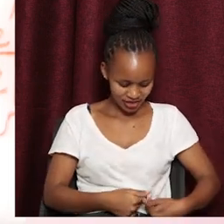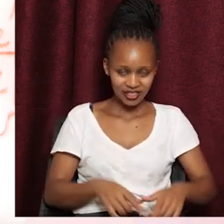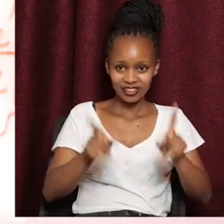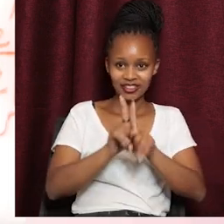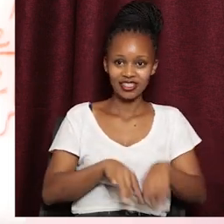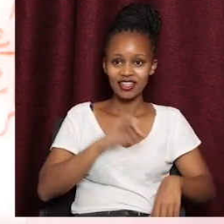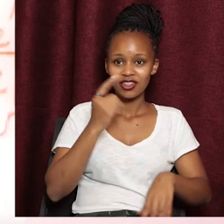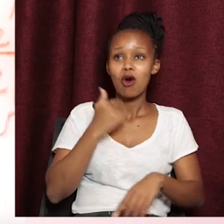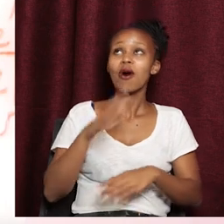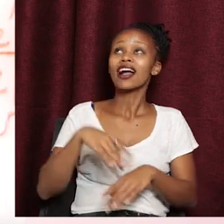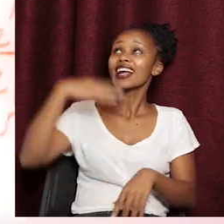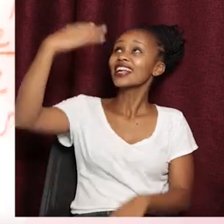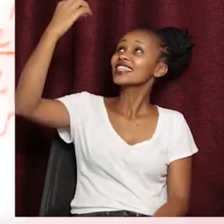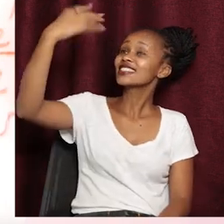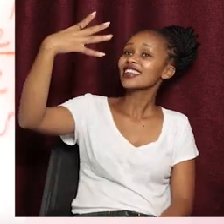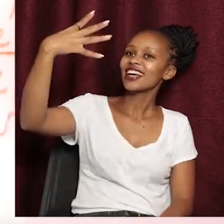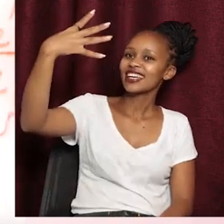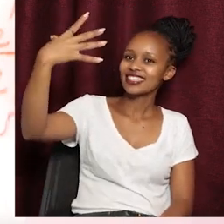Hata wenye munaangalia gajua.